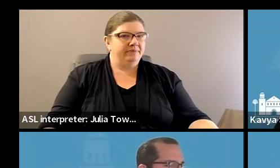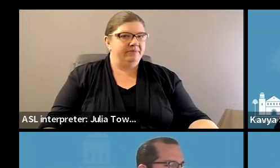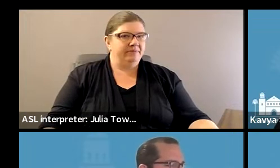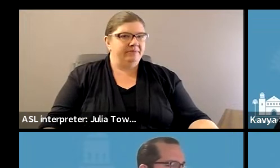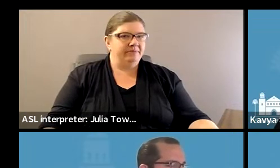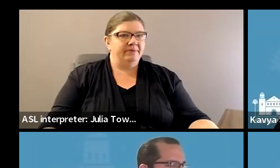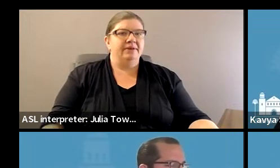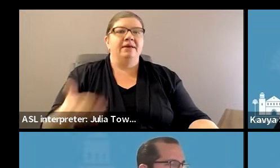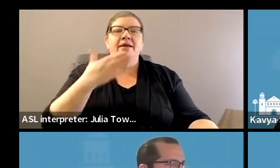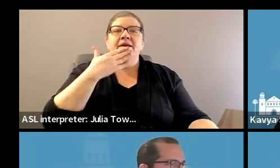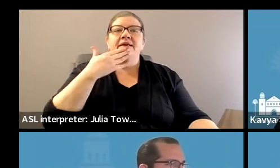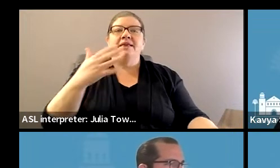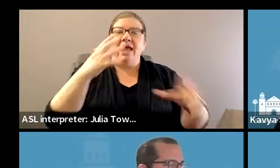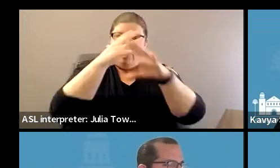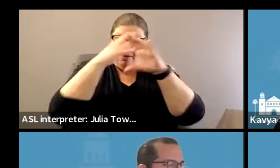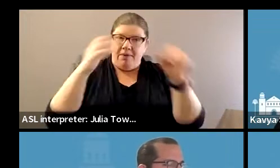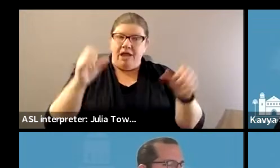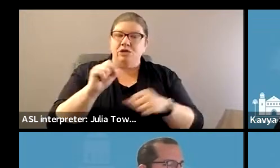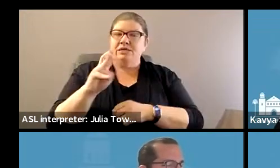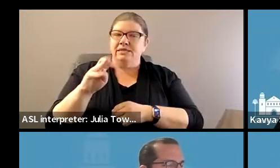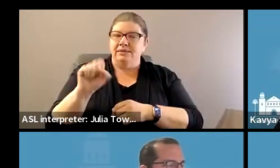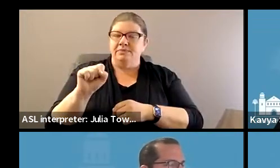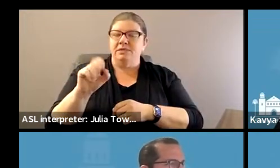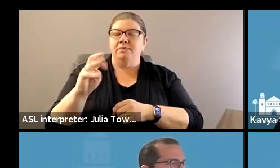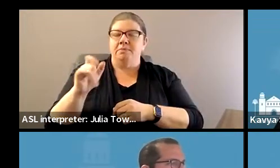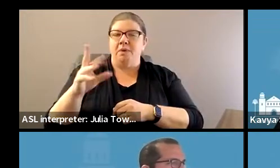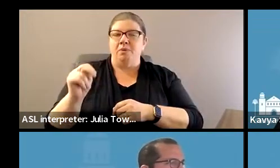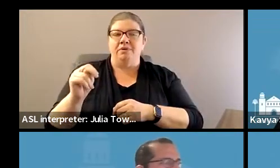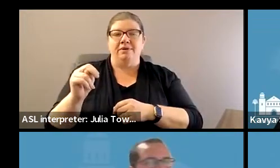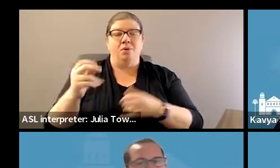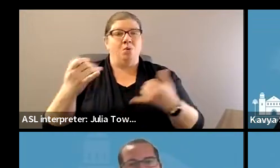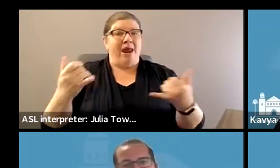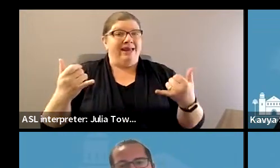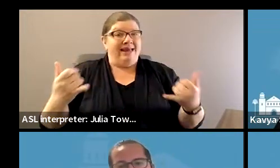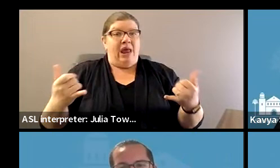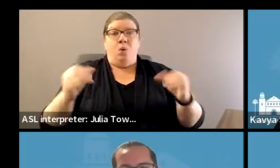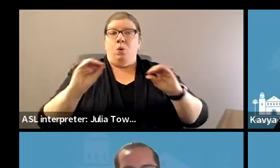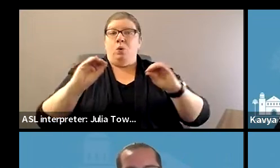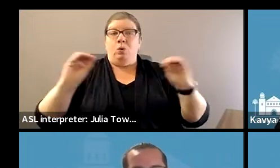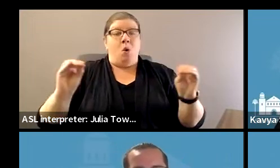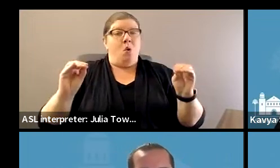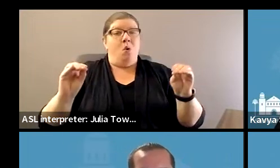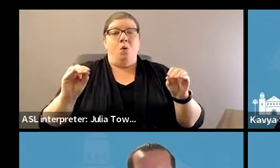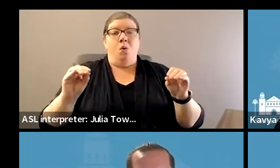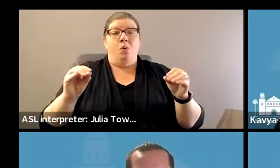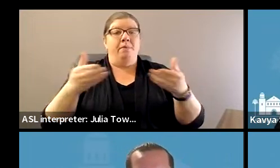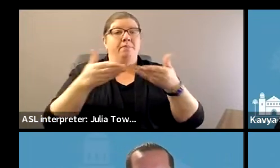Thank you, President Sims-Moton. This time we don't have anyone